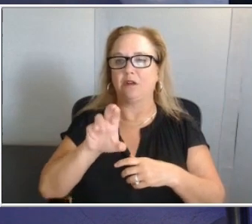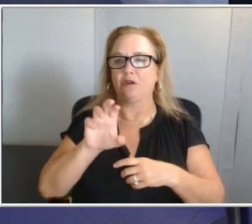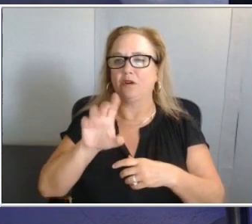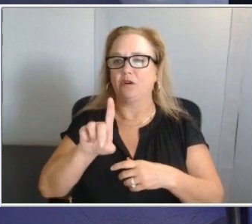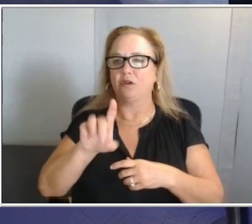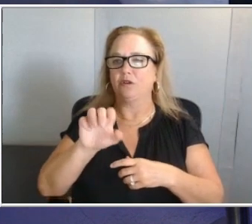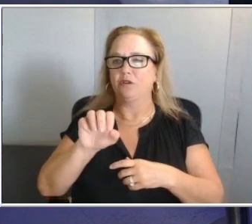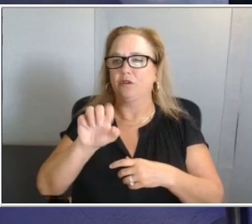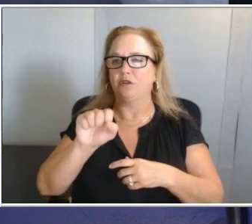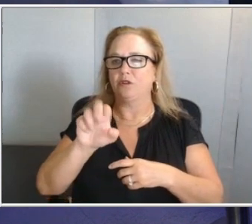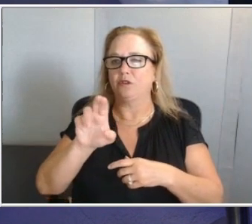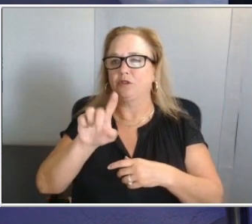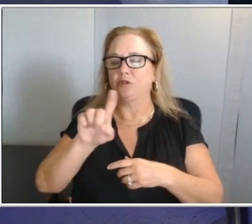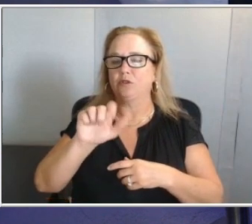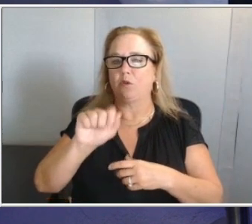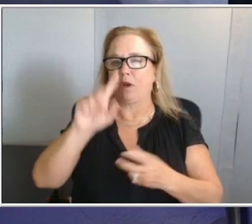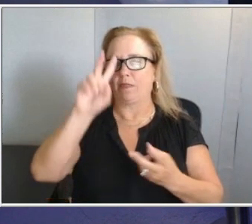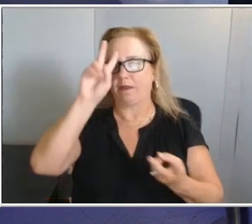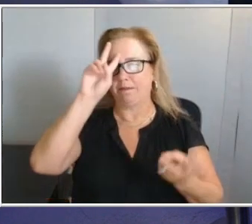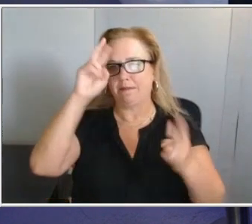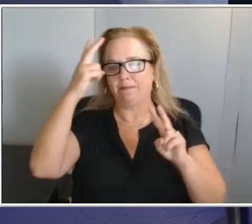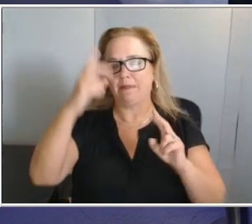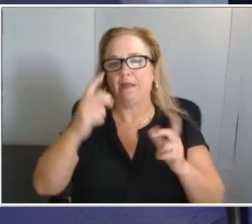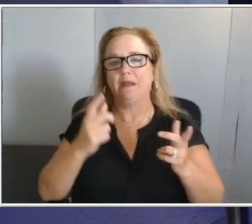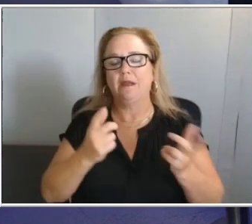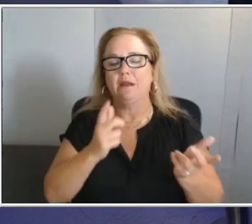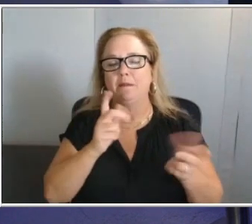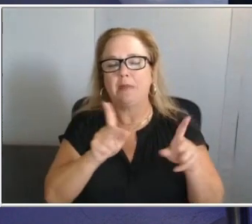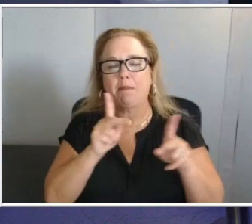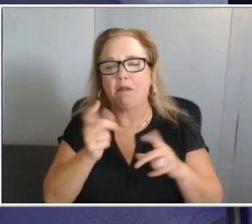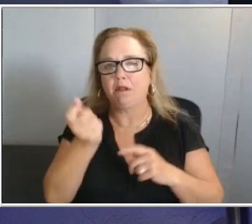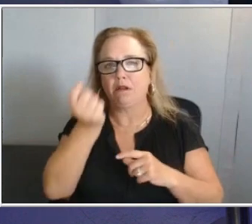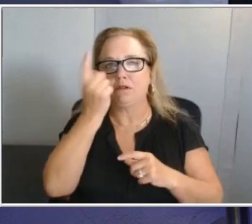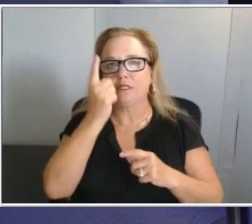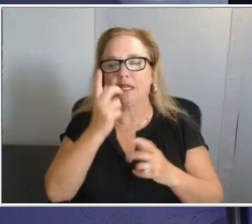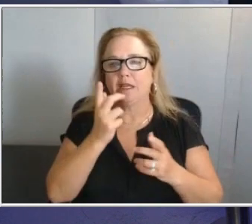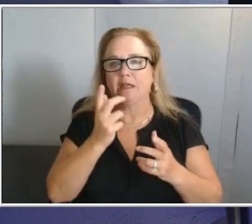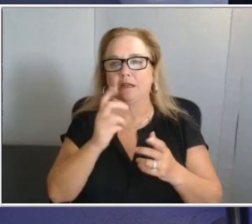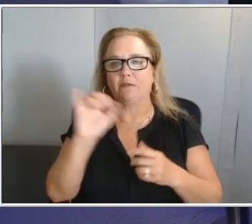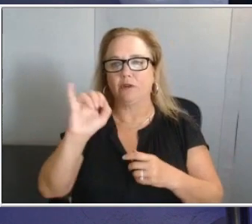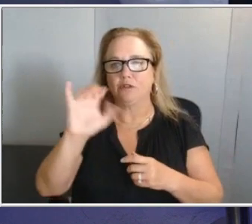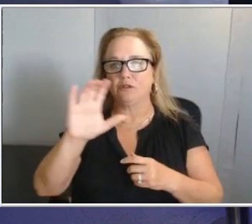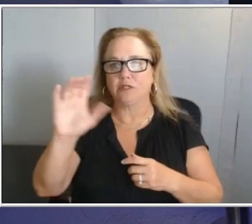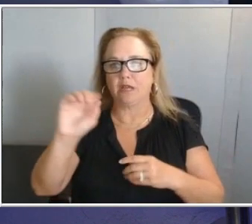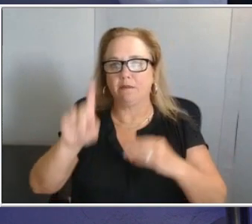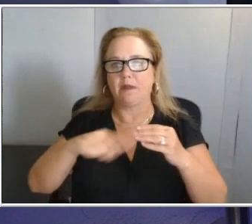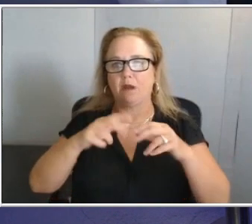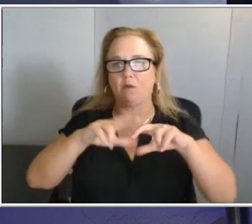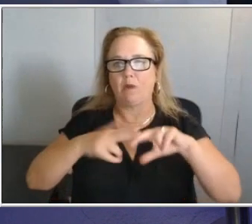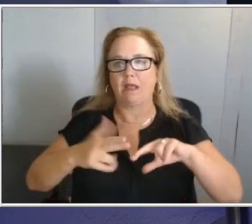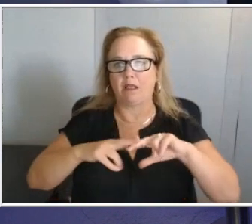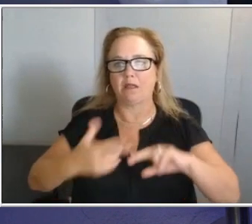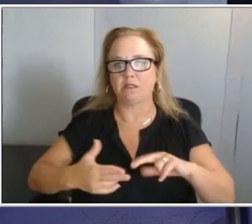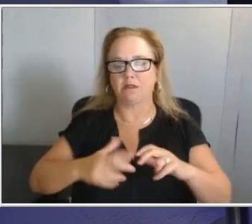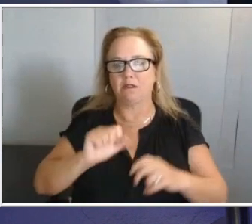biggest misconceptions that you hear from people or even insurance companies about weight loss removal, skin removal surgery?